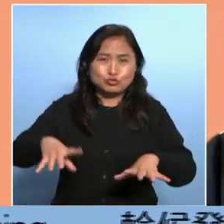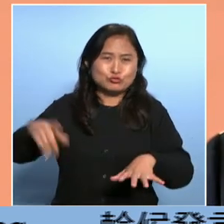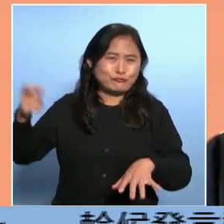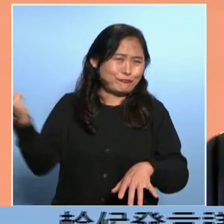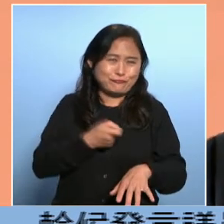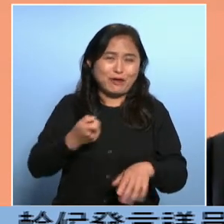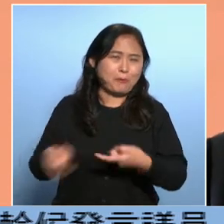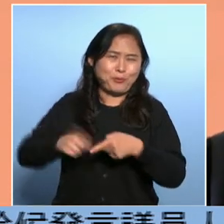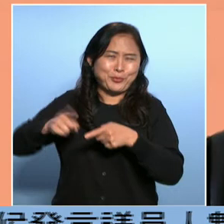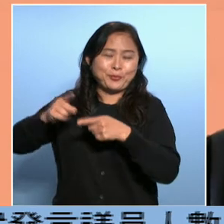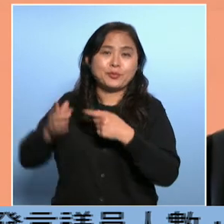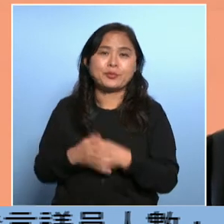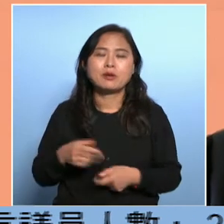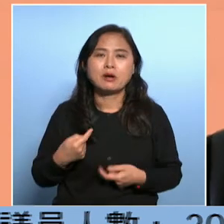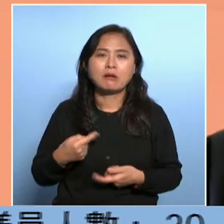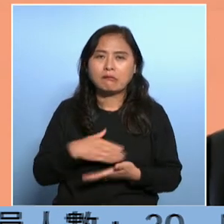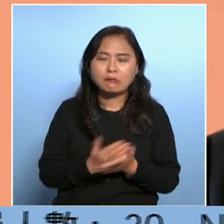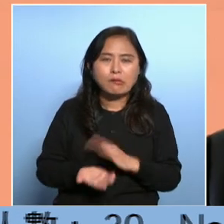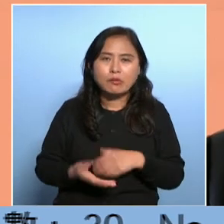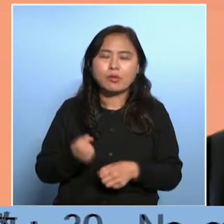efficient in dealing with the